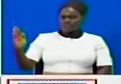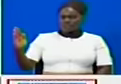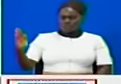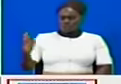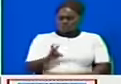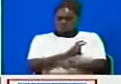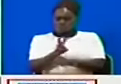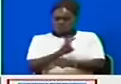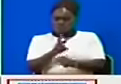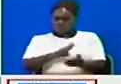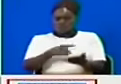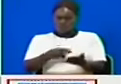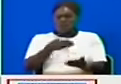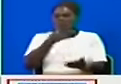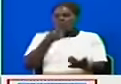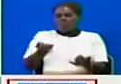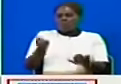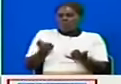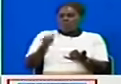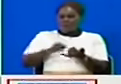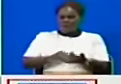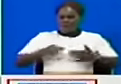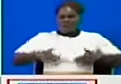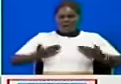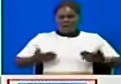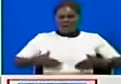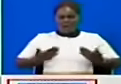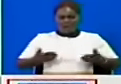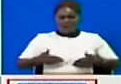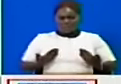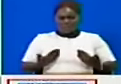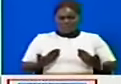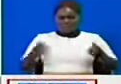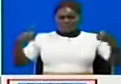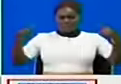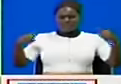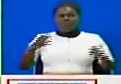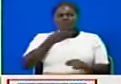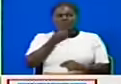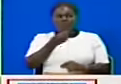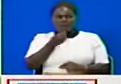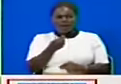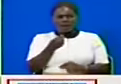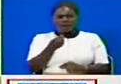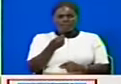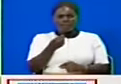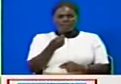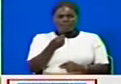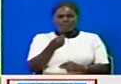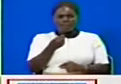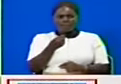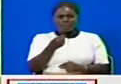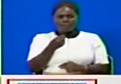resources. Mrs. Watchman Pamela Bett is a happy wife, a woman behind a successful man. We didn't spend a lot of money in